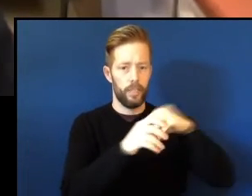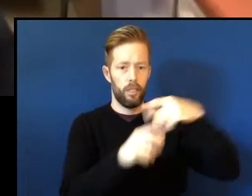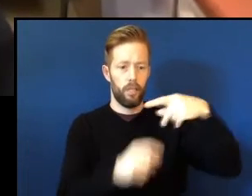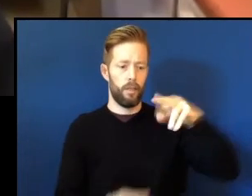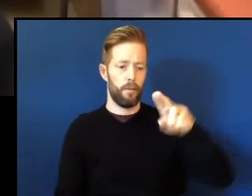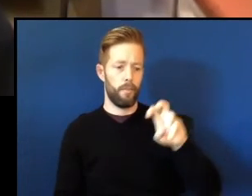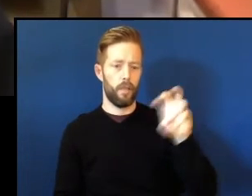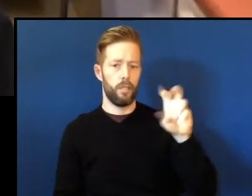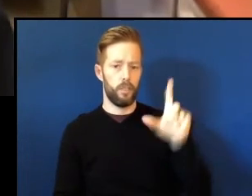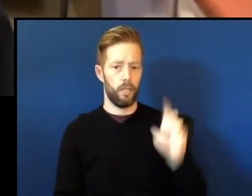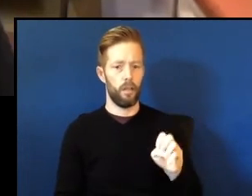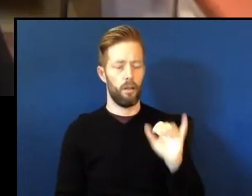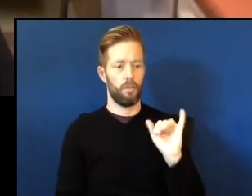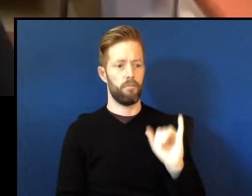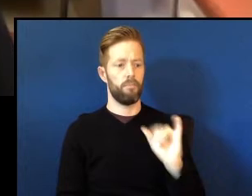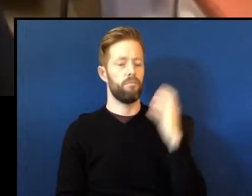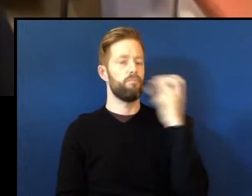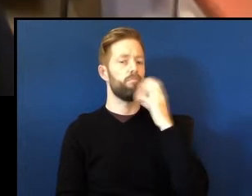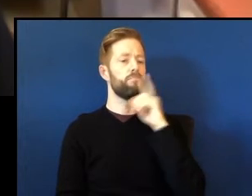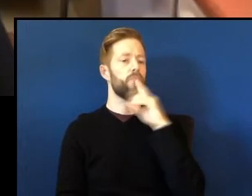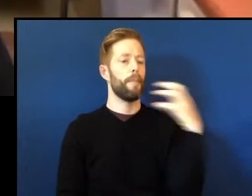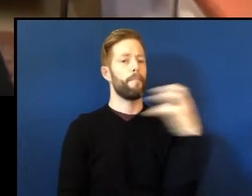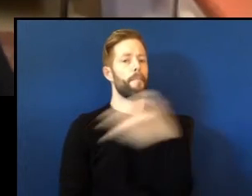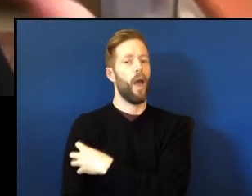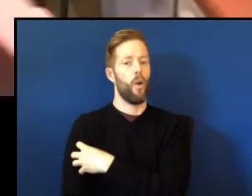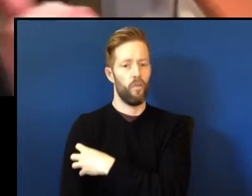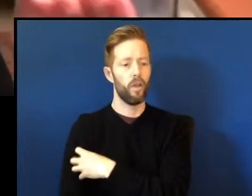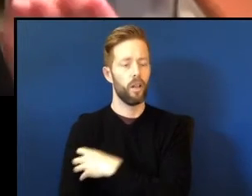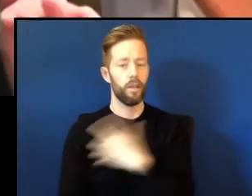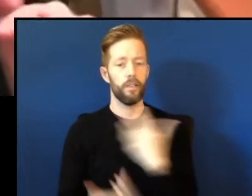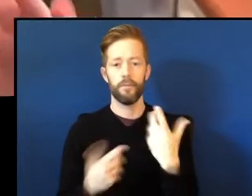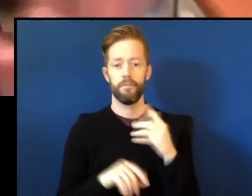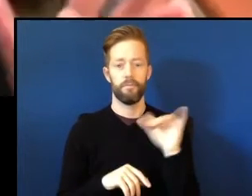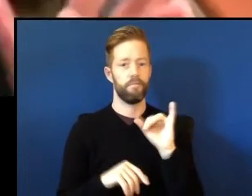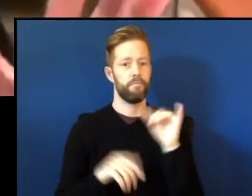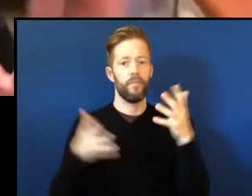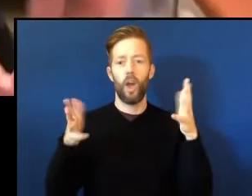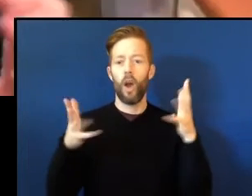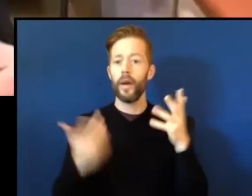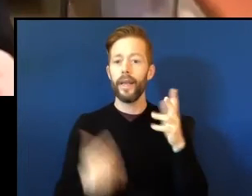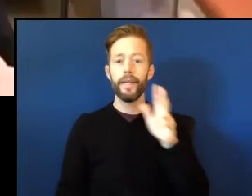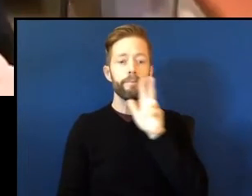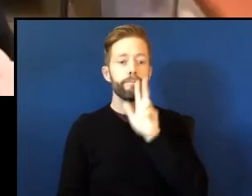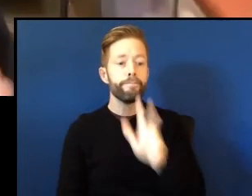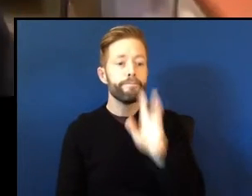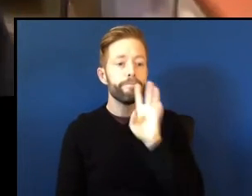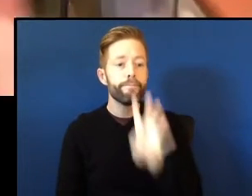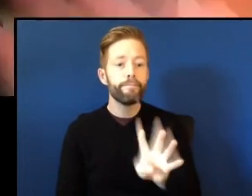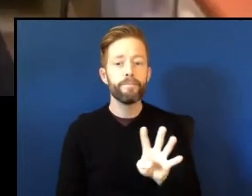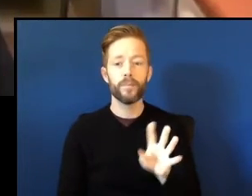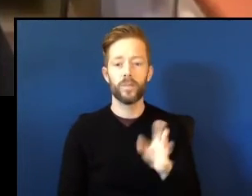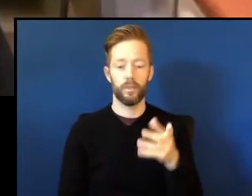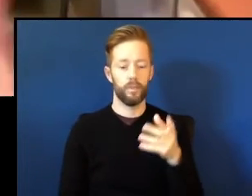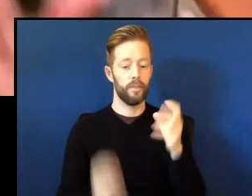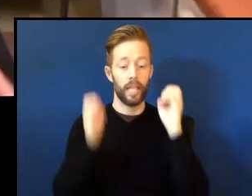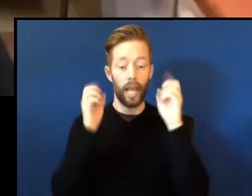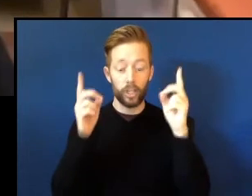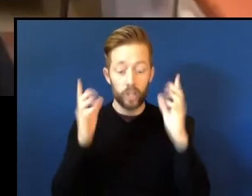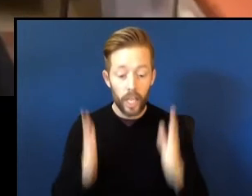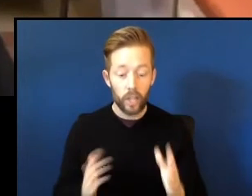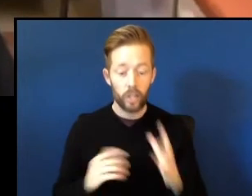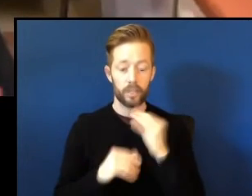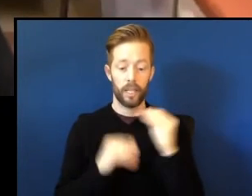puzzles pieces. So that's really powerful. If already, at 3 and 4 years old, educators